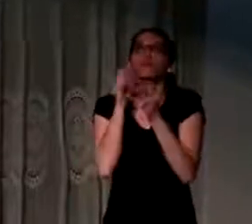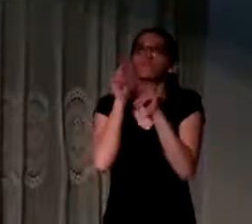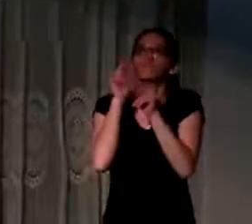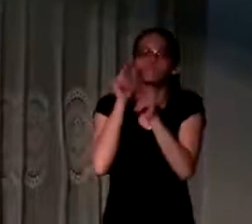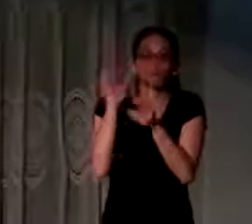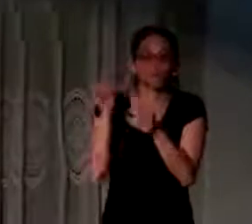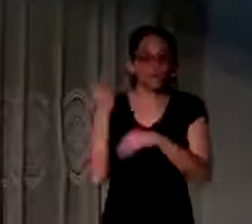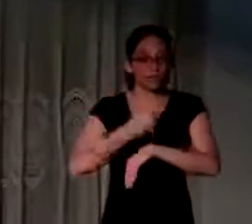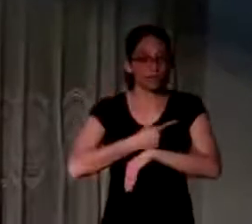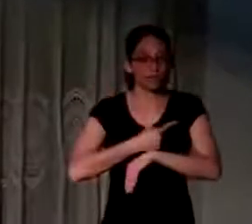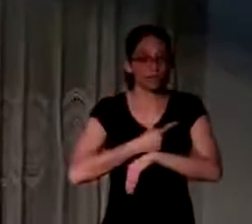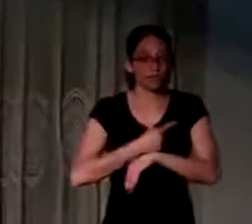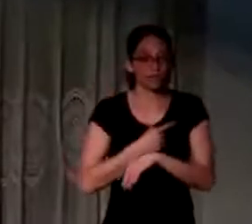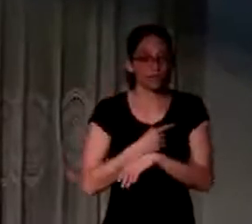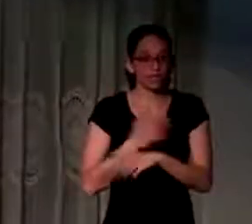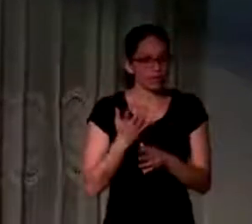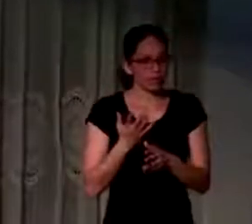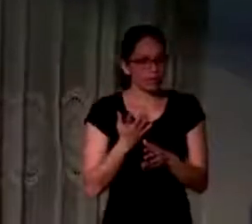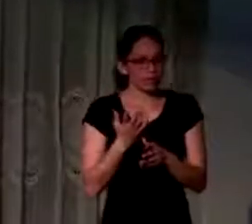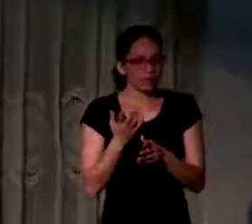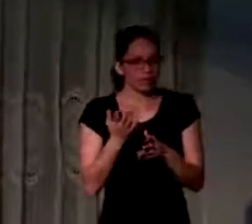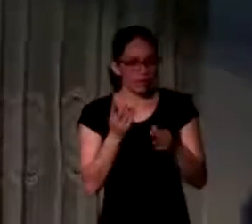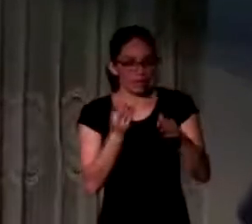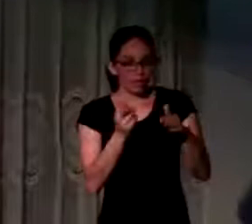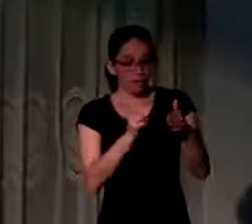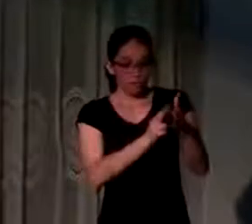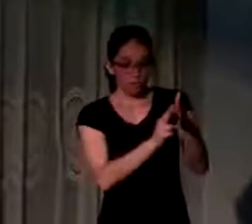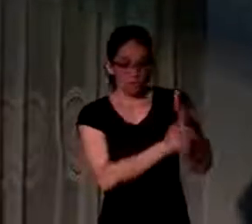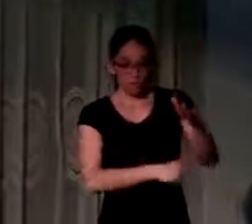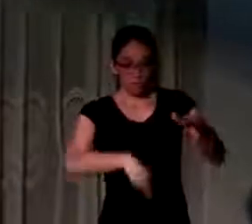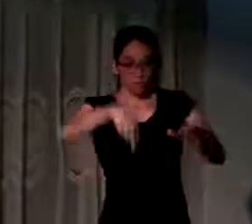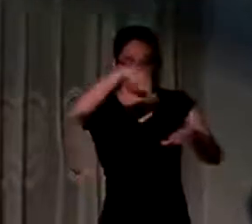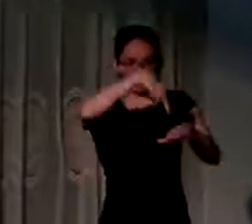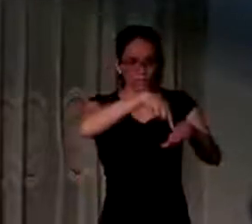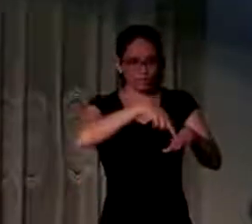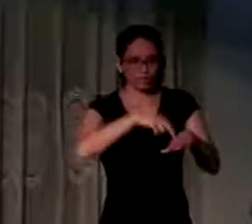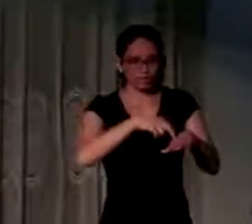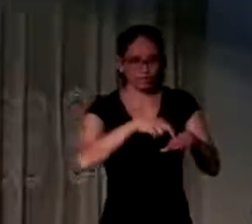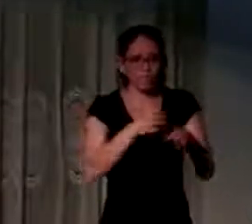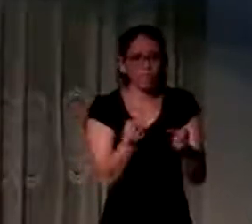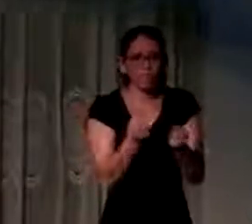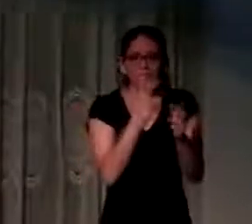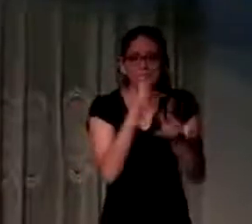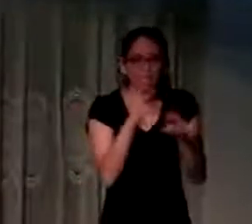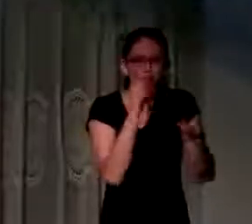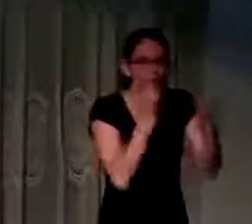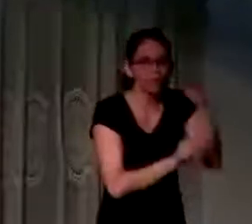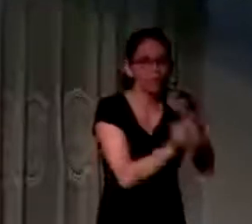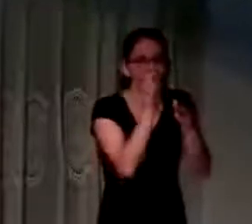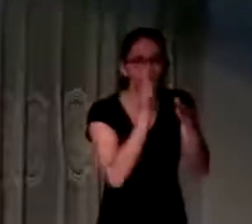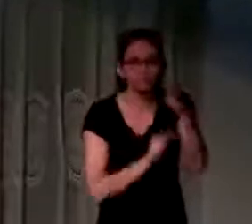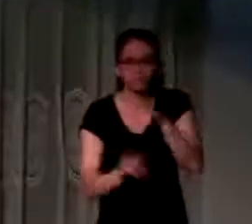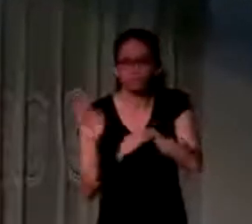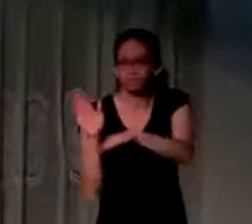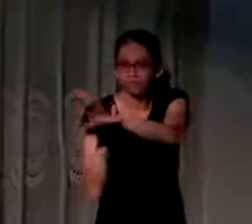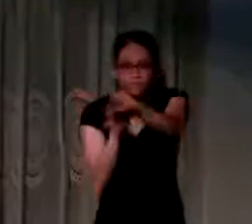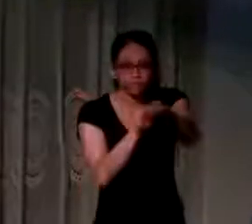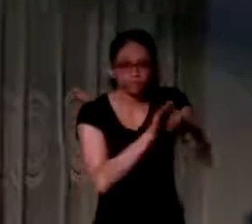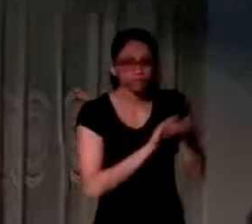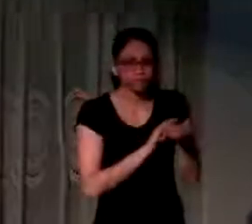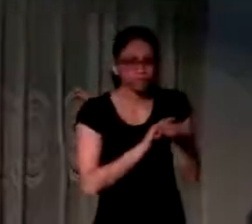So the resurrection was prophesied. It wasn't done in a corner. It was prophesied.